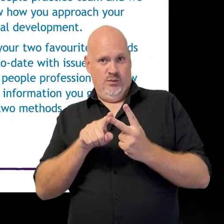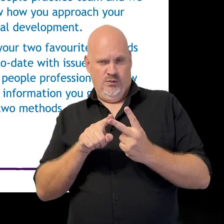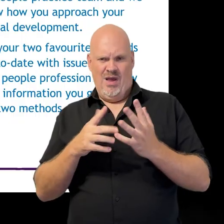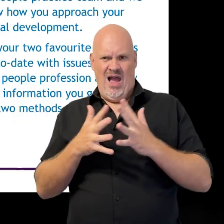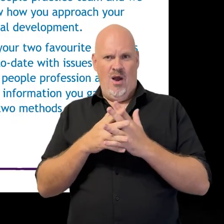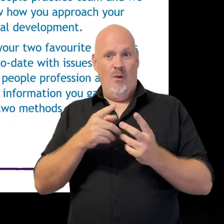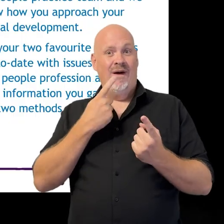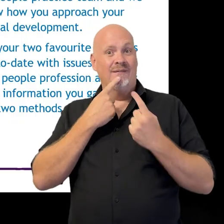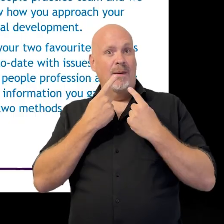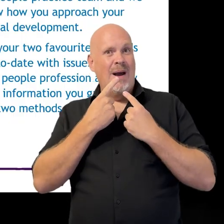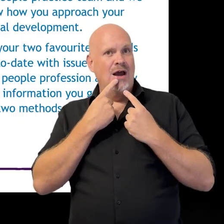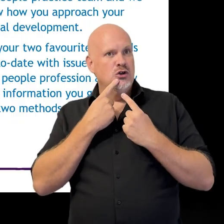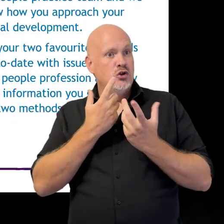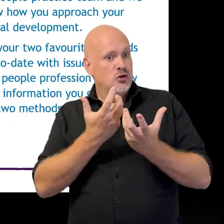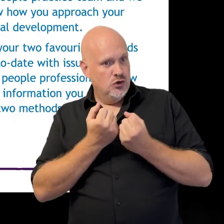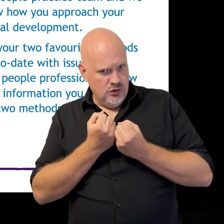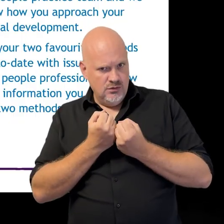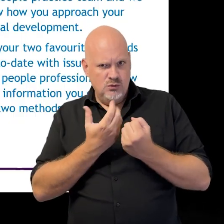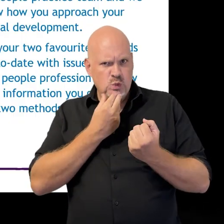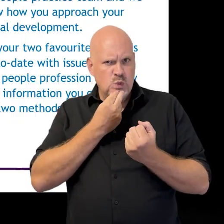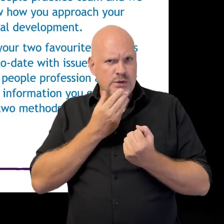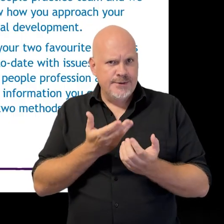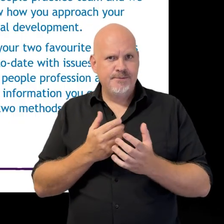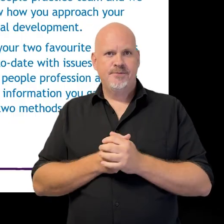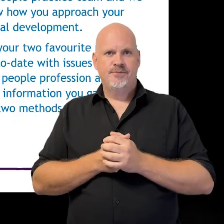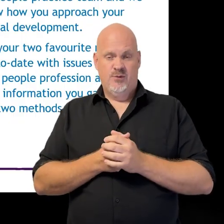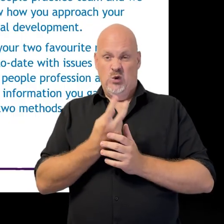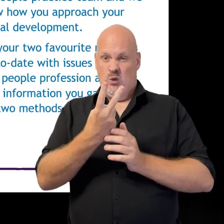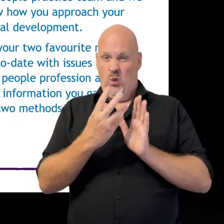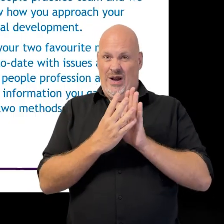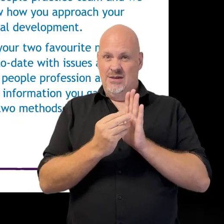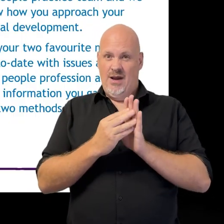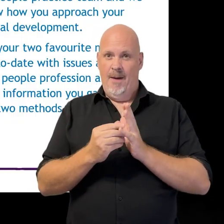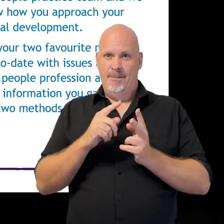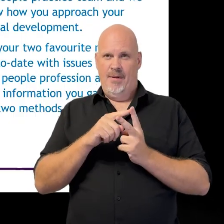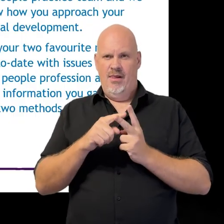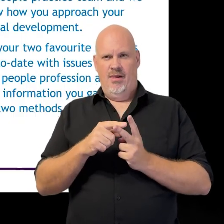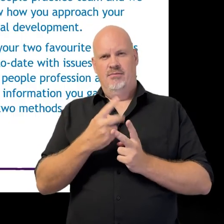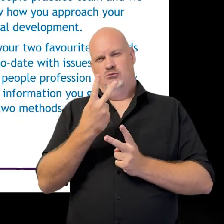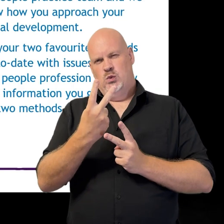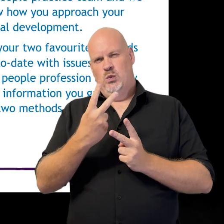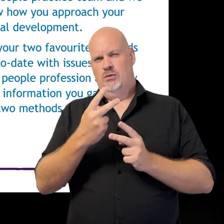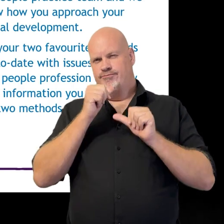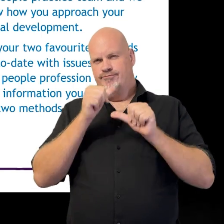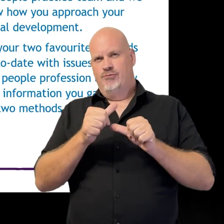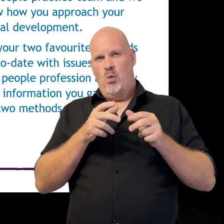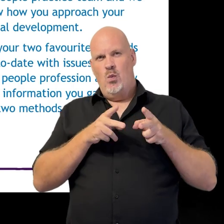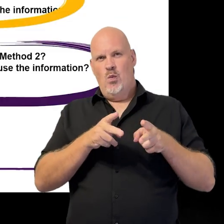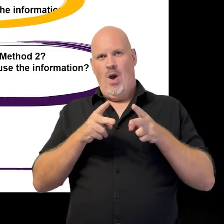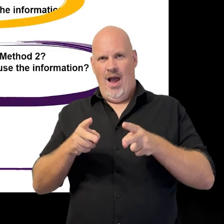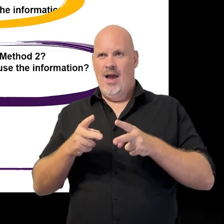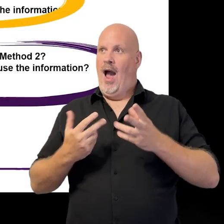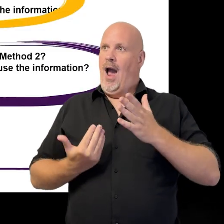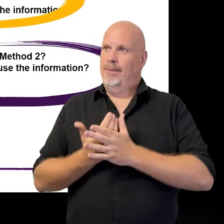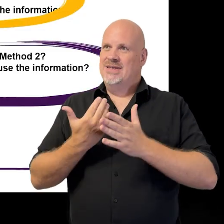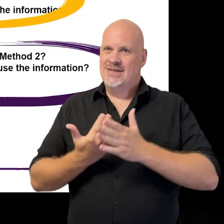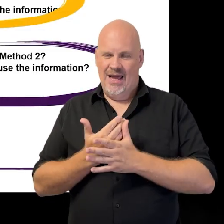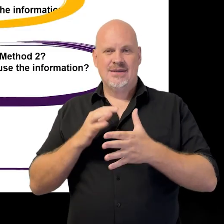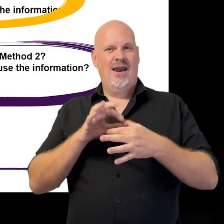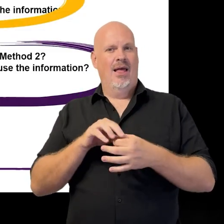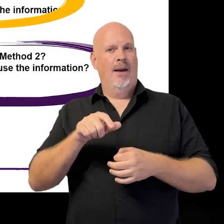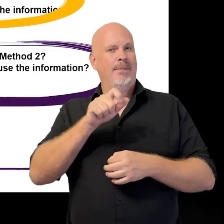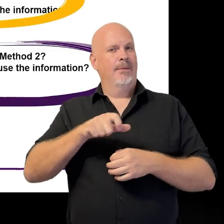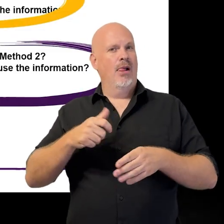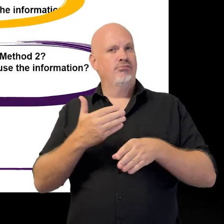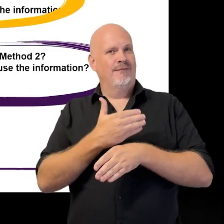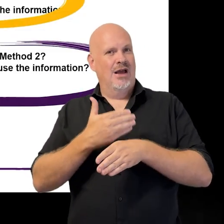make use of the information you gain. So 2 examples now of your 2 favourite methods for keeping